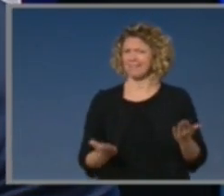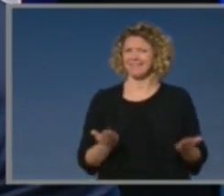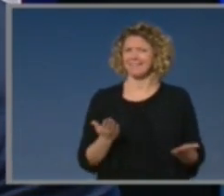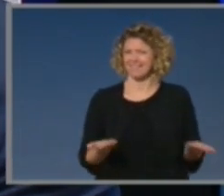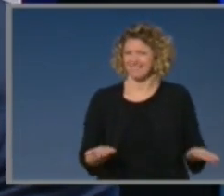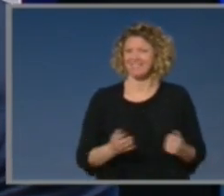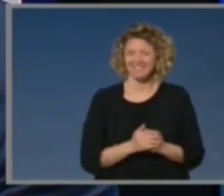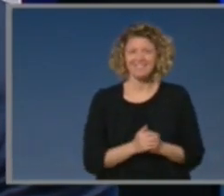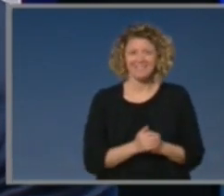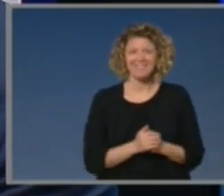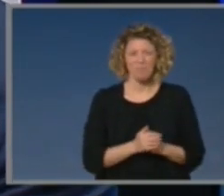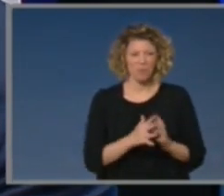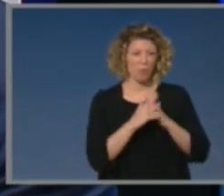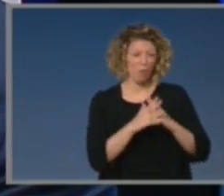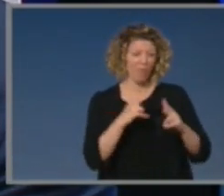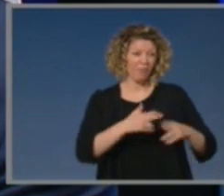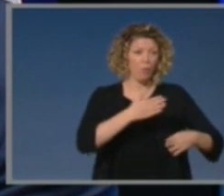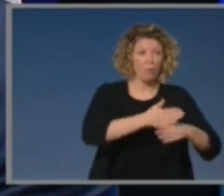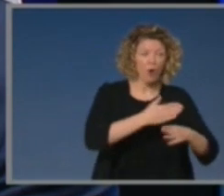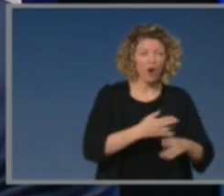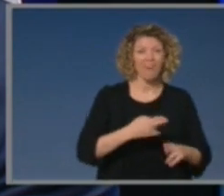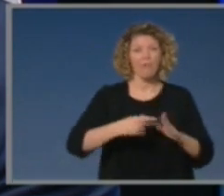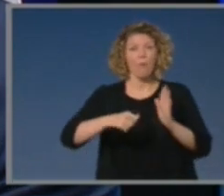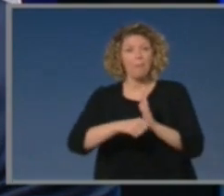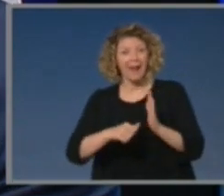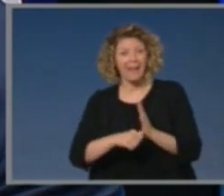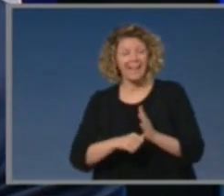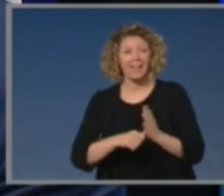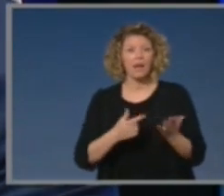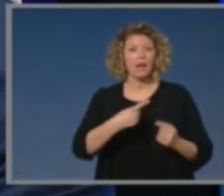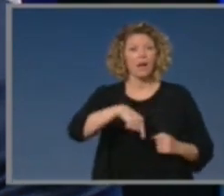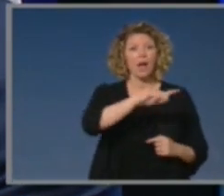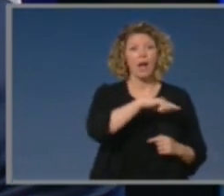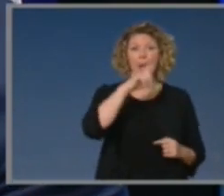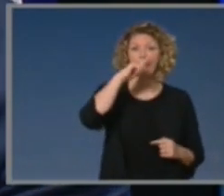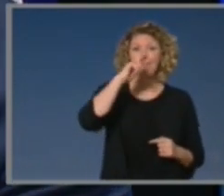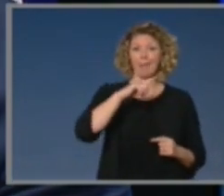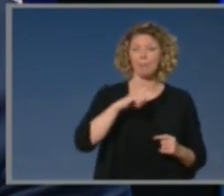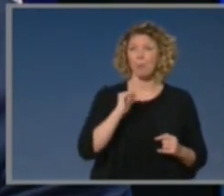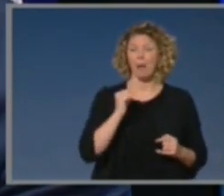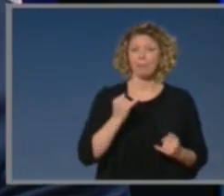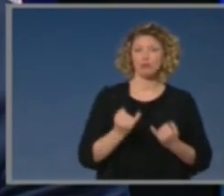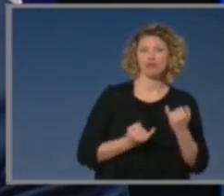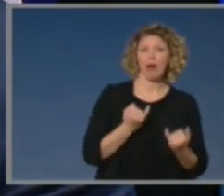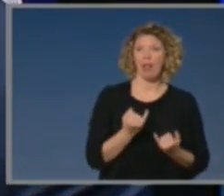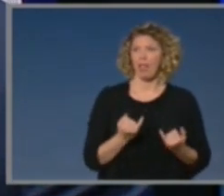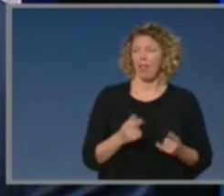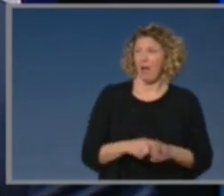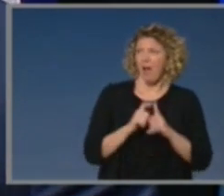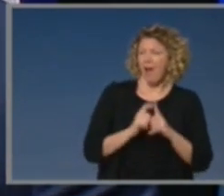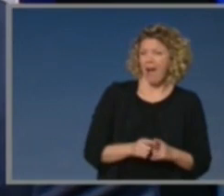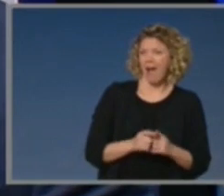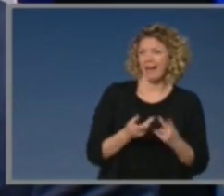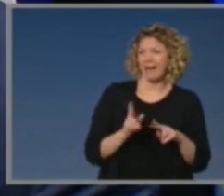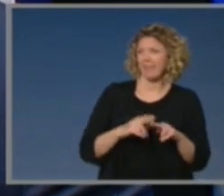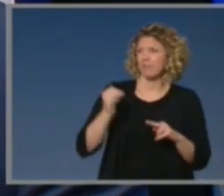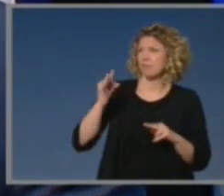economy, but equally I think it puts unnecessary pressures on particular communities around Australia and shows an insensitivity to